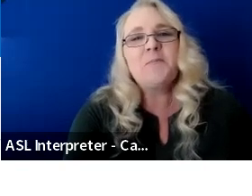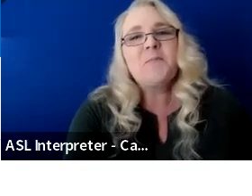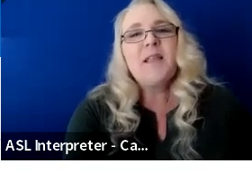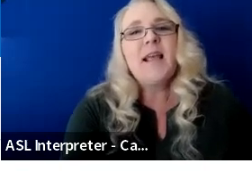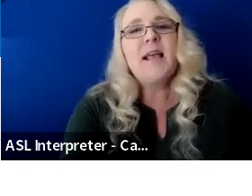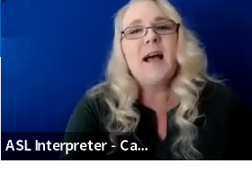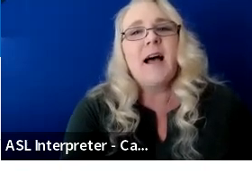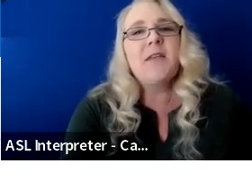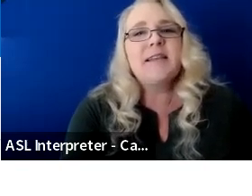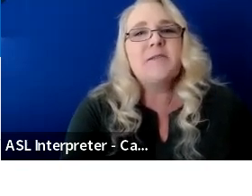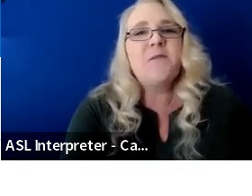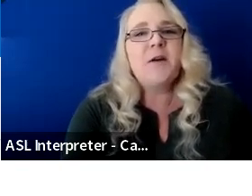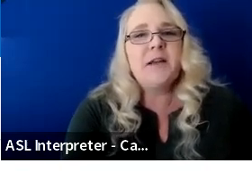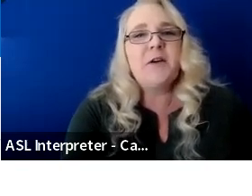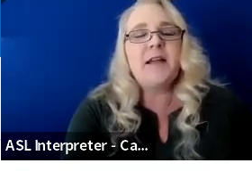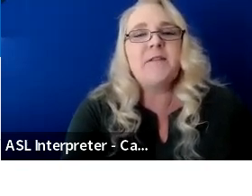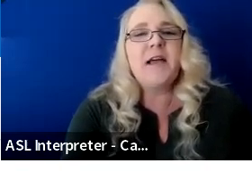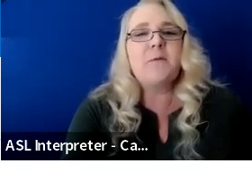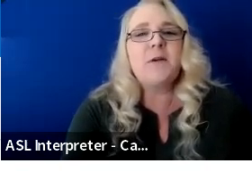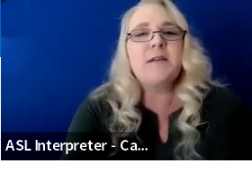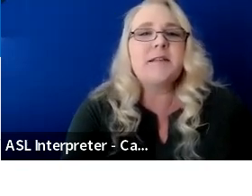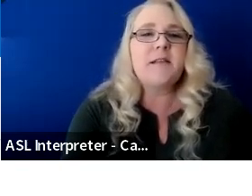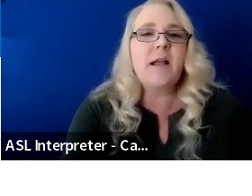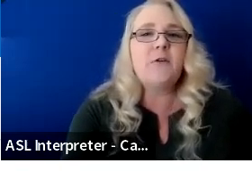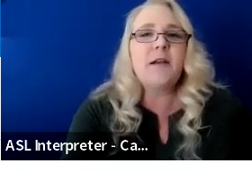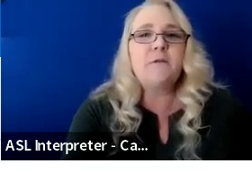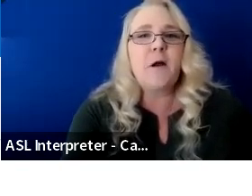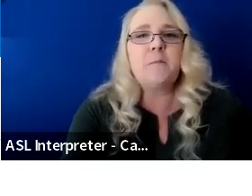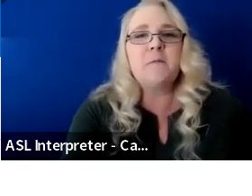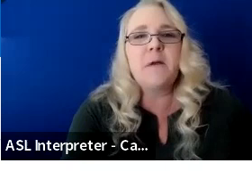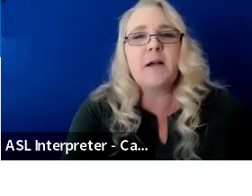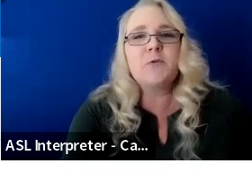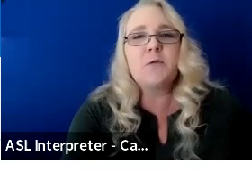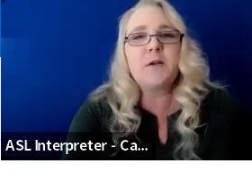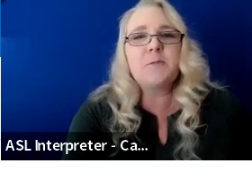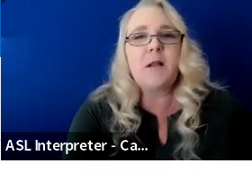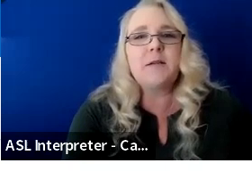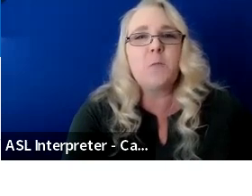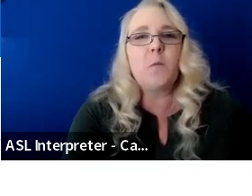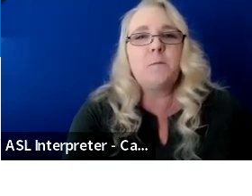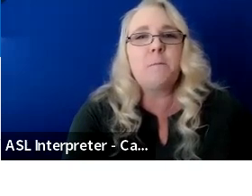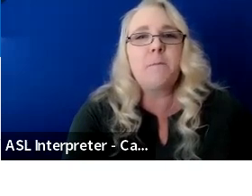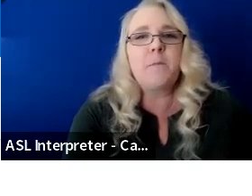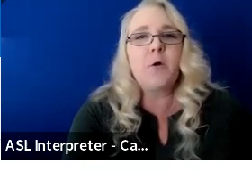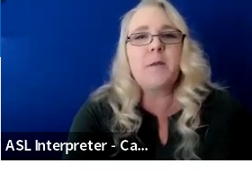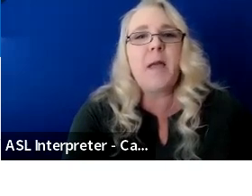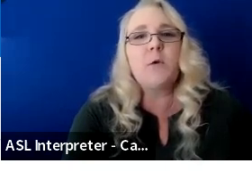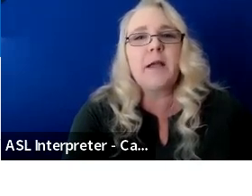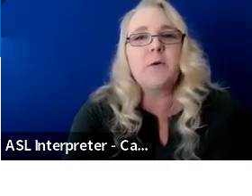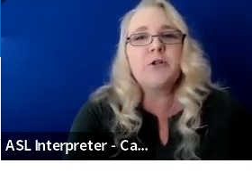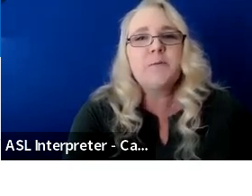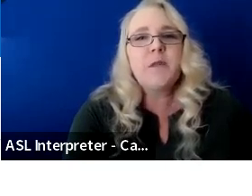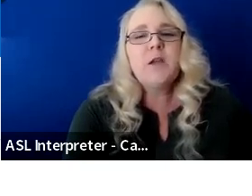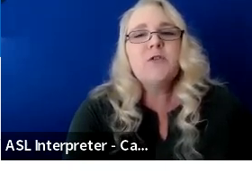Very cool. I think it's very creative that it was a sign created from actual finger spelling or the